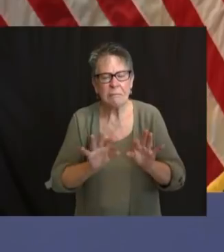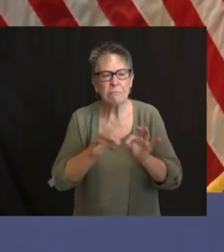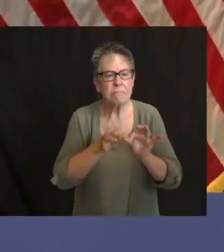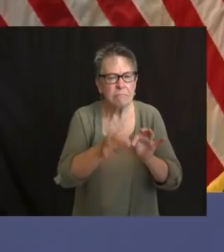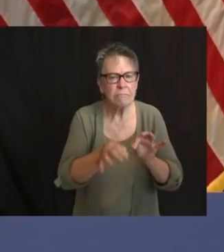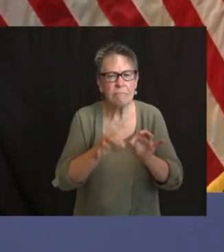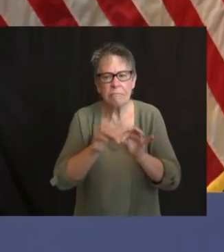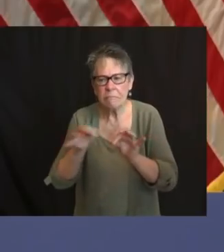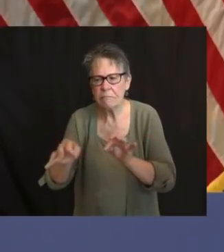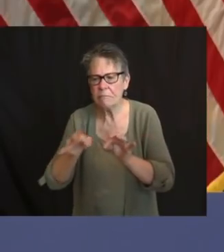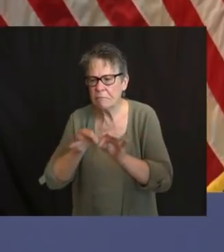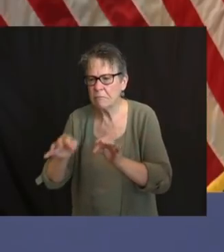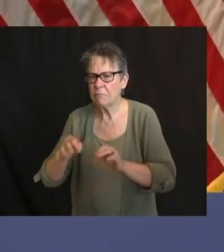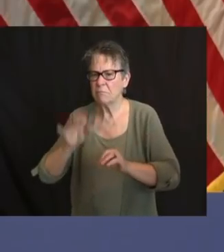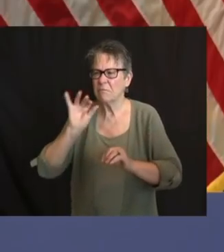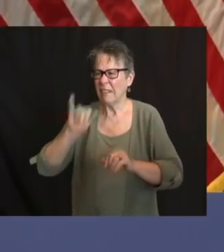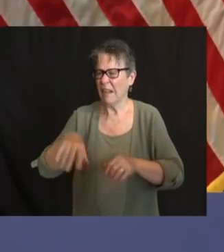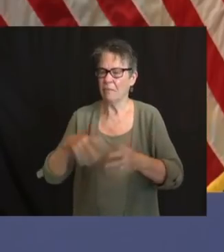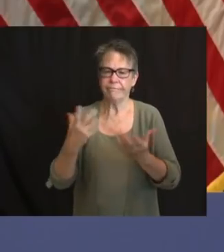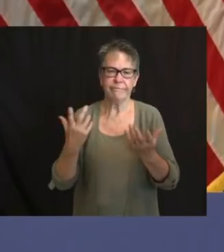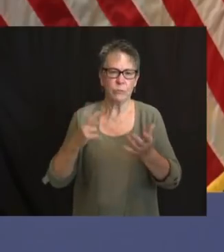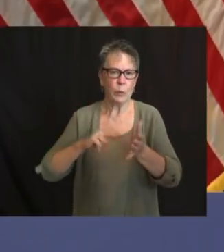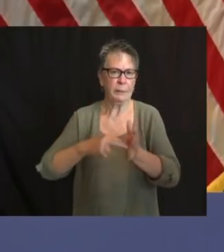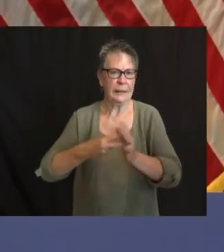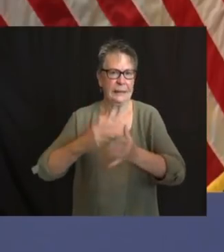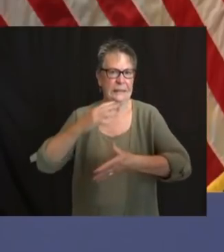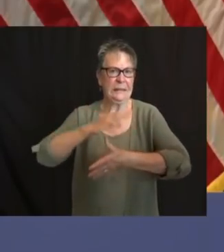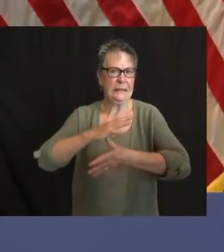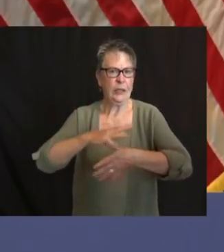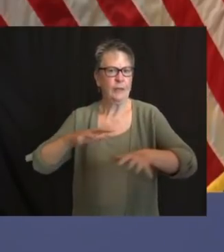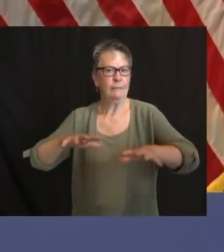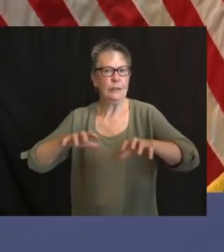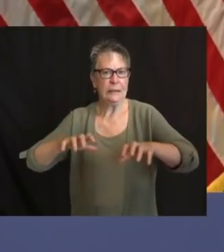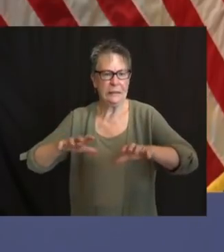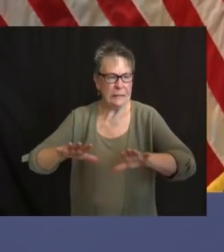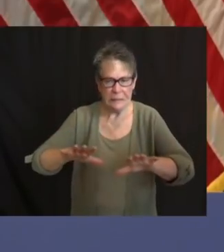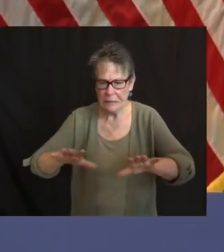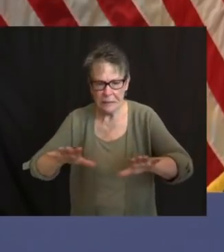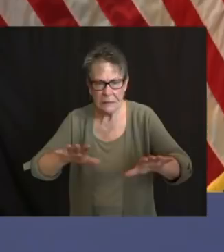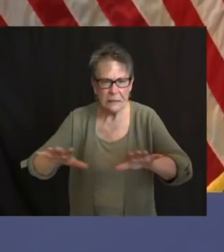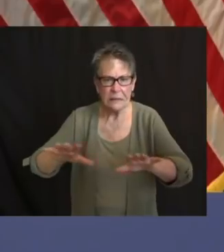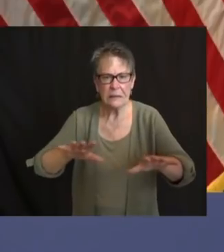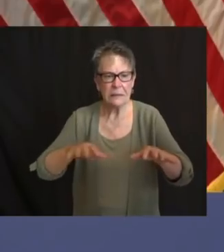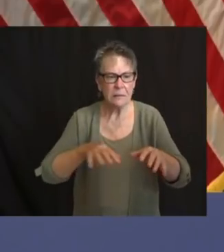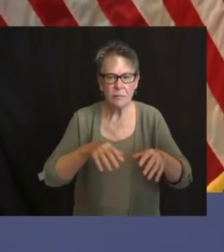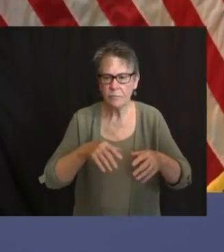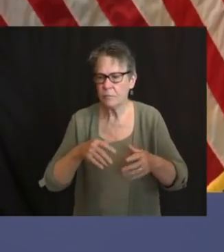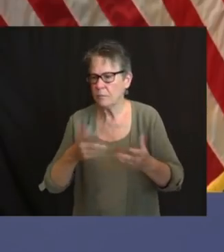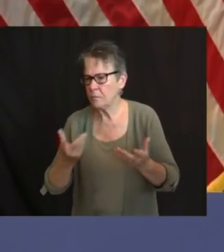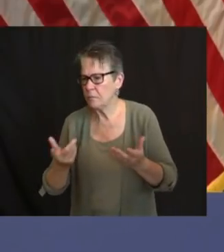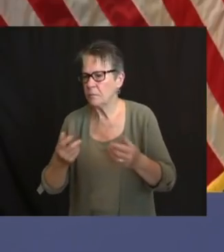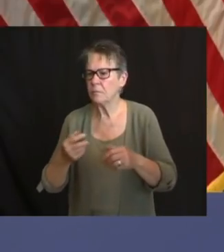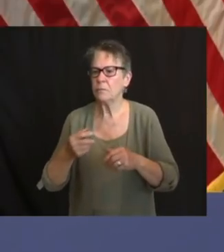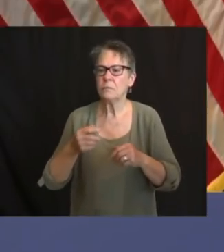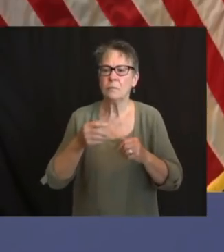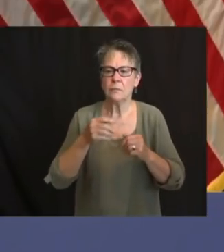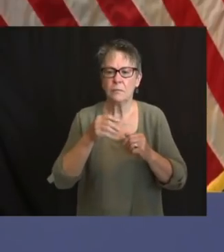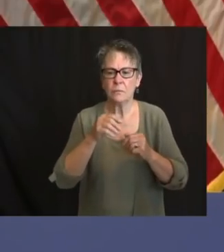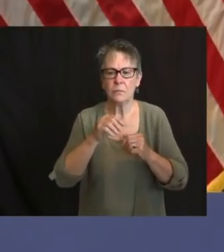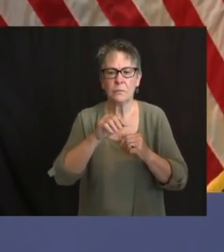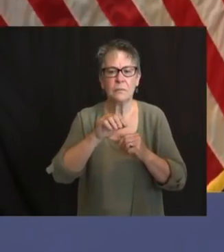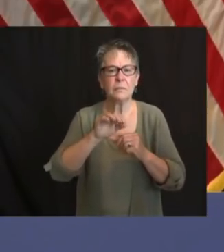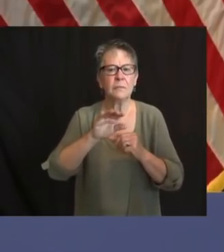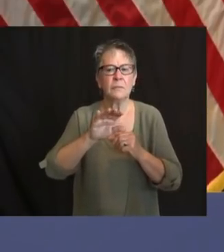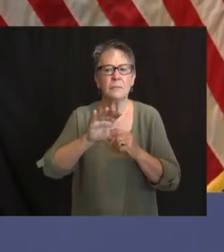have been to the tune of $5.2 or $5.3 billion of programs that are on the scrap heap right